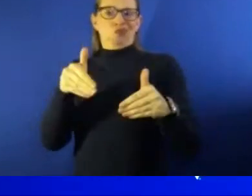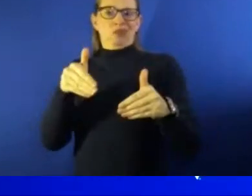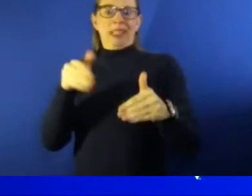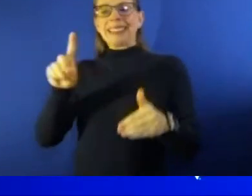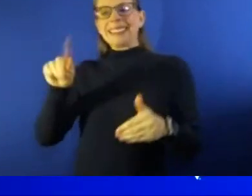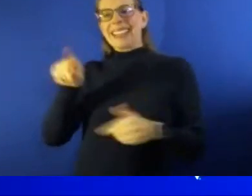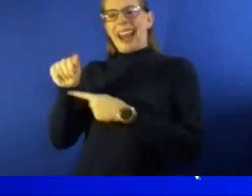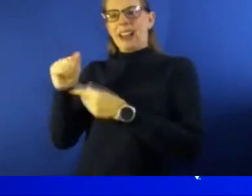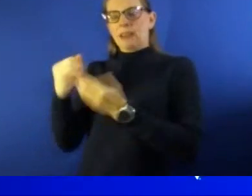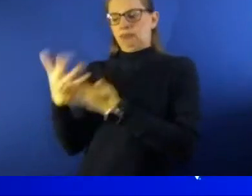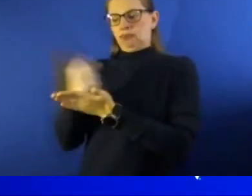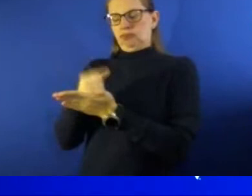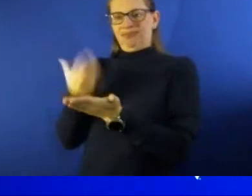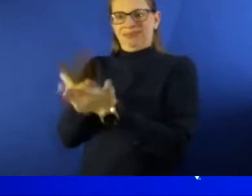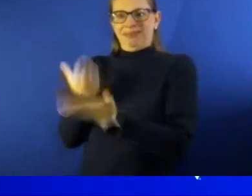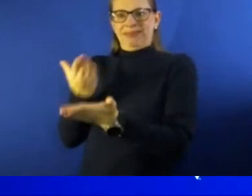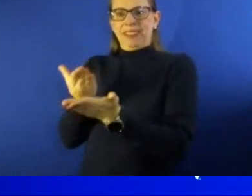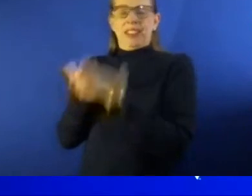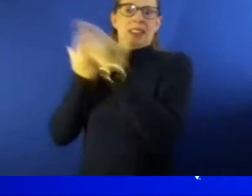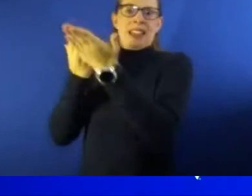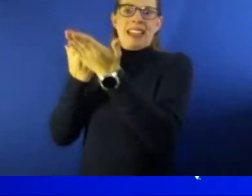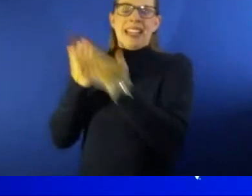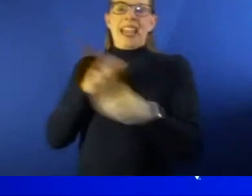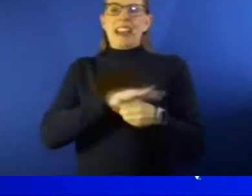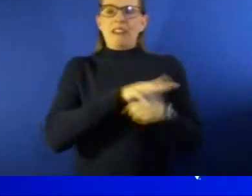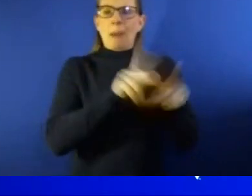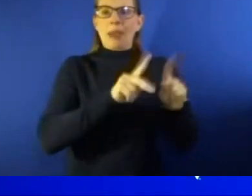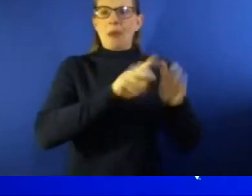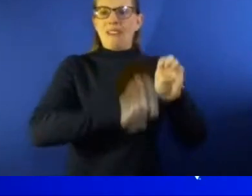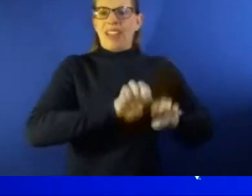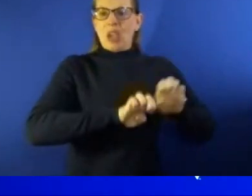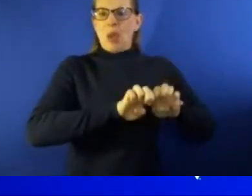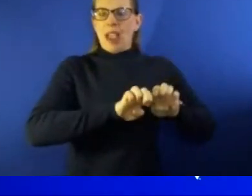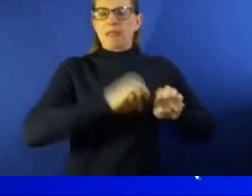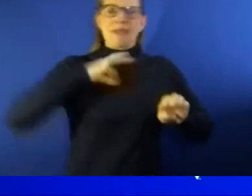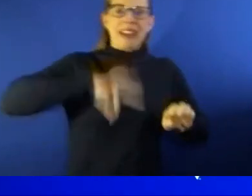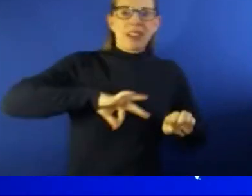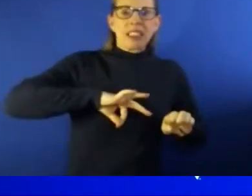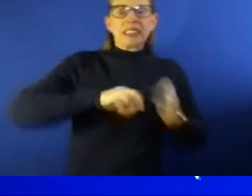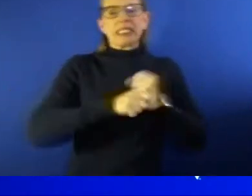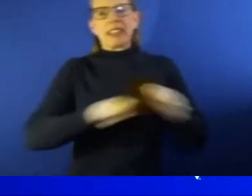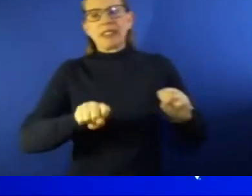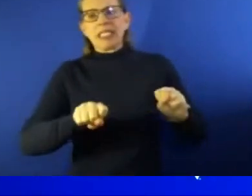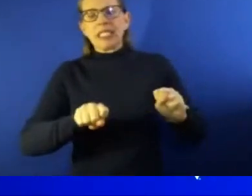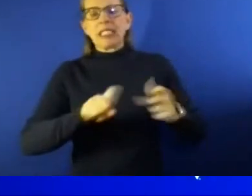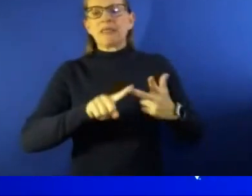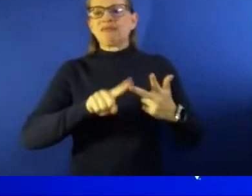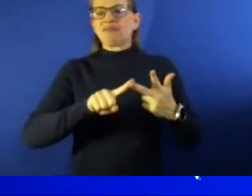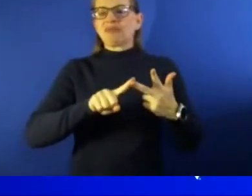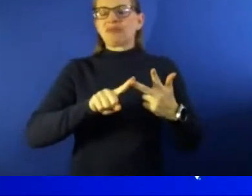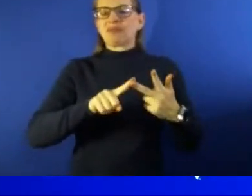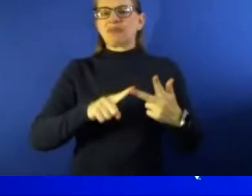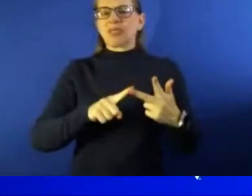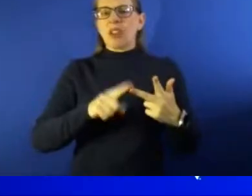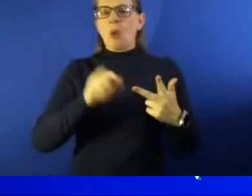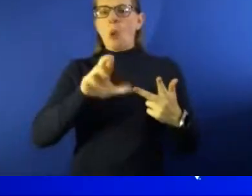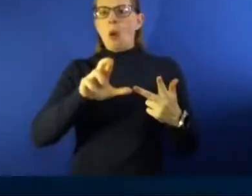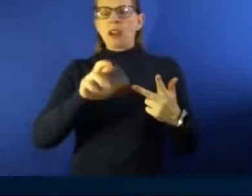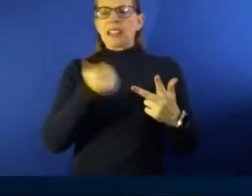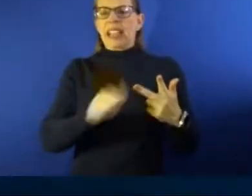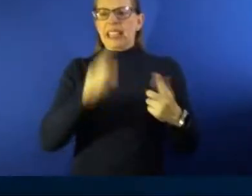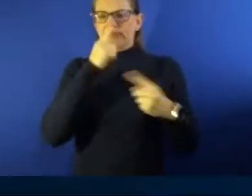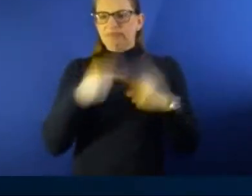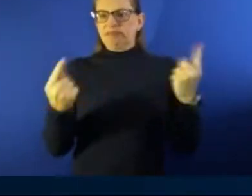we have enough people to evaluate benefits, safety, and any adverse events as well. Okay, that makes